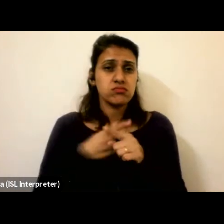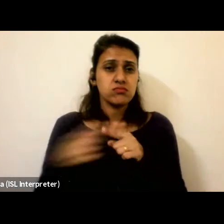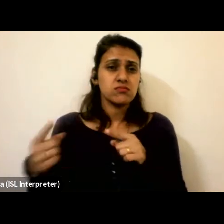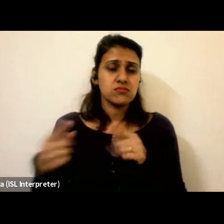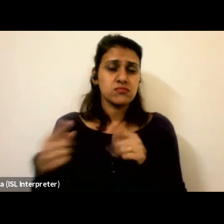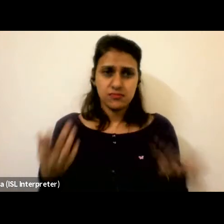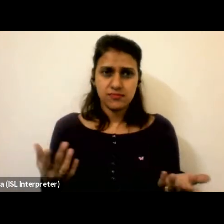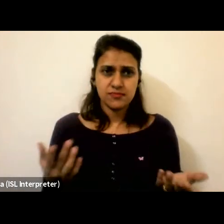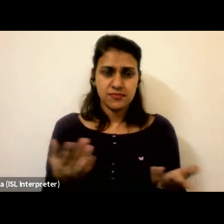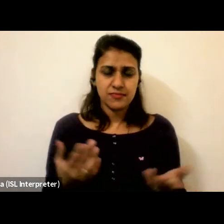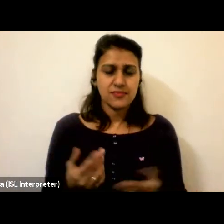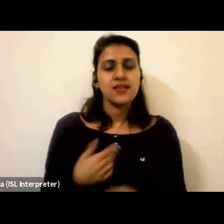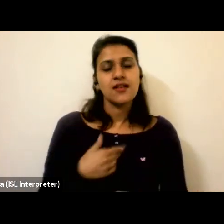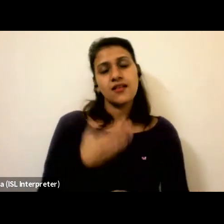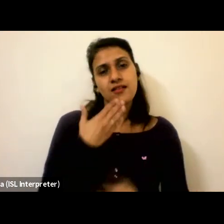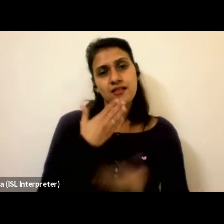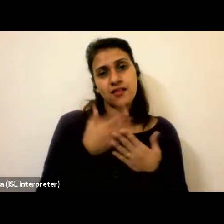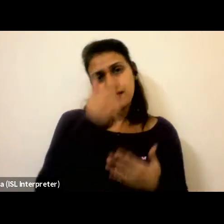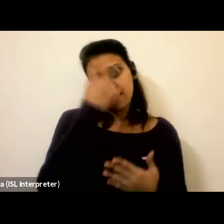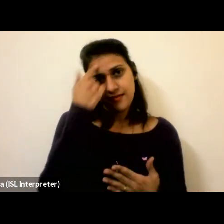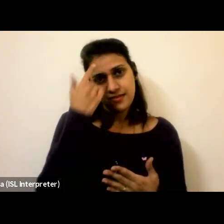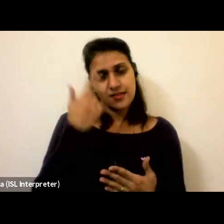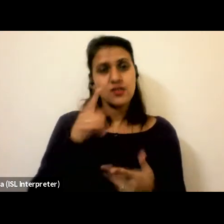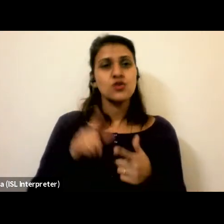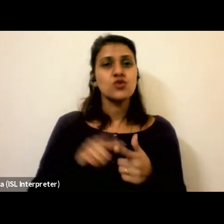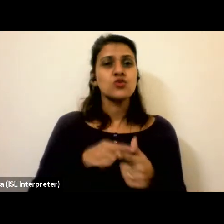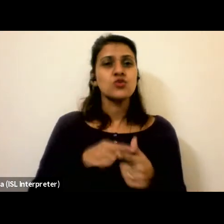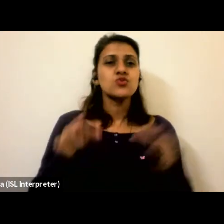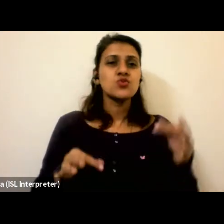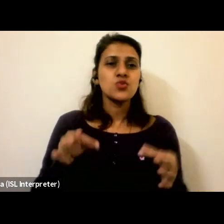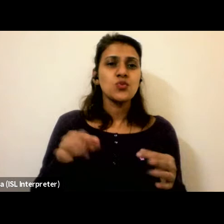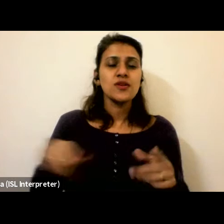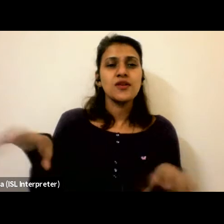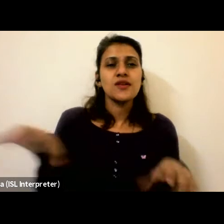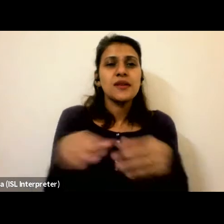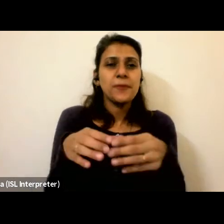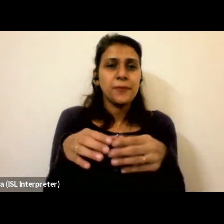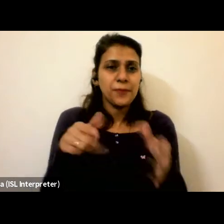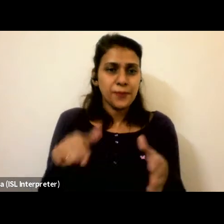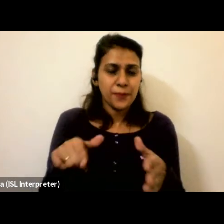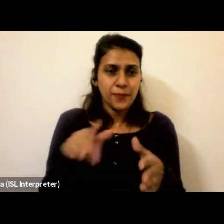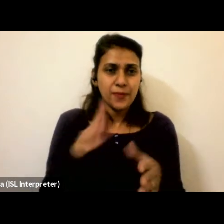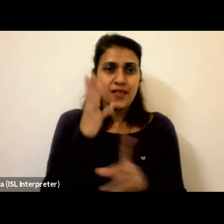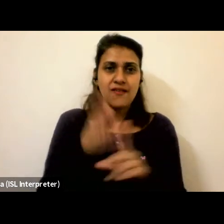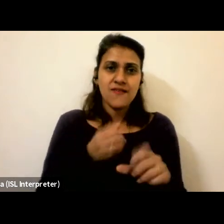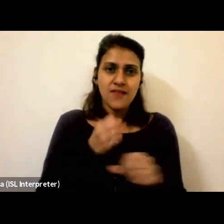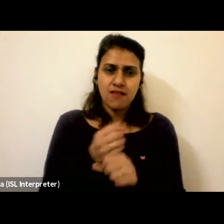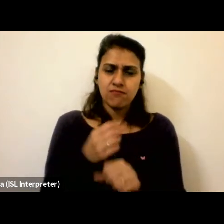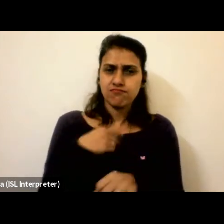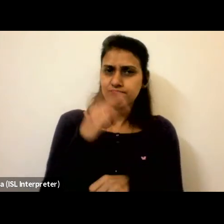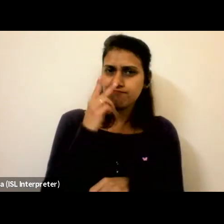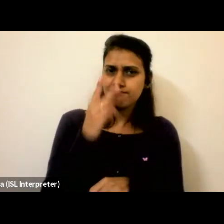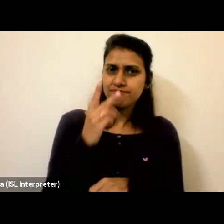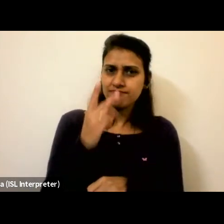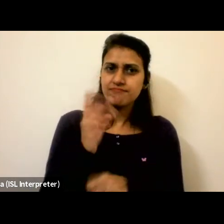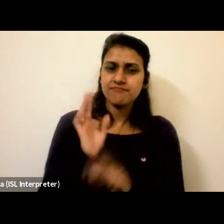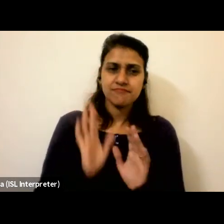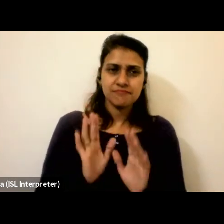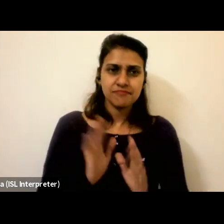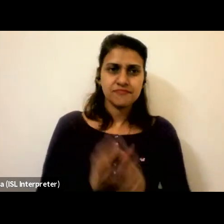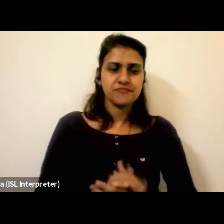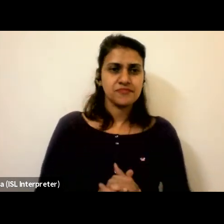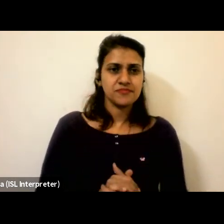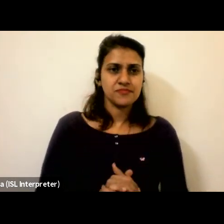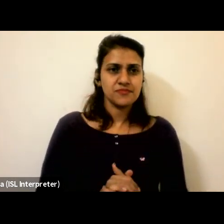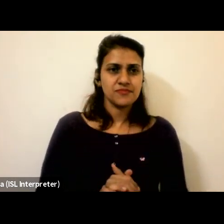I've had the privilege of chairing the jury for the Helen Keller Award for 5 years now, and I've seen the